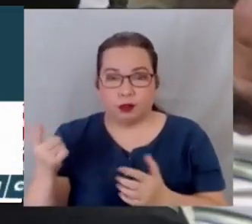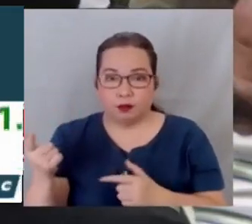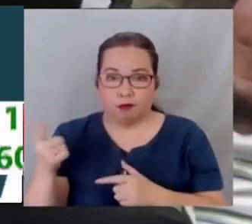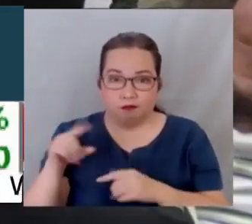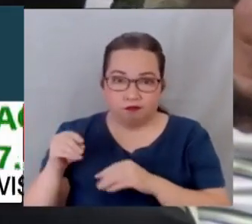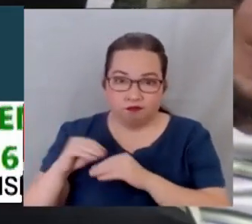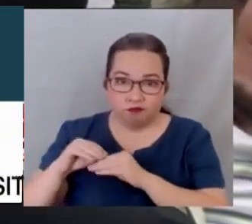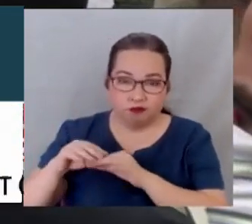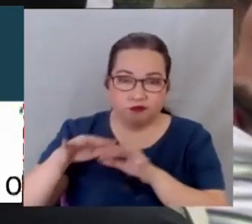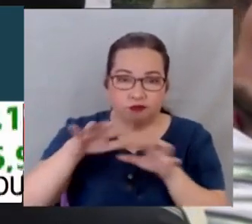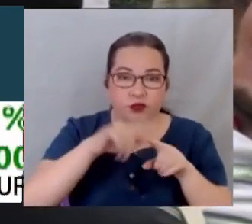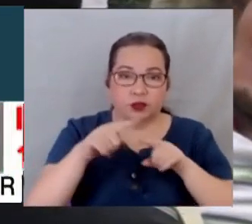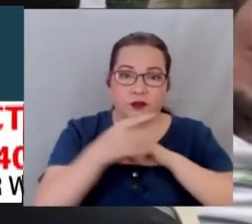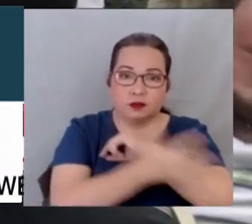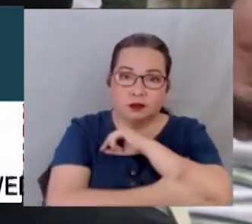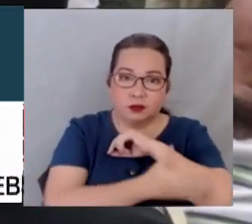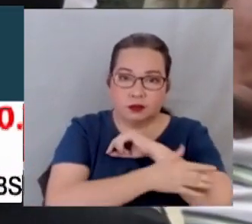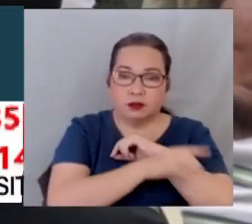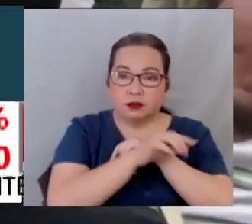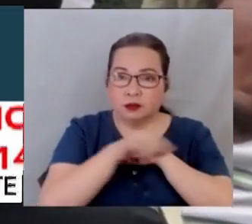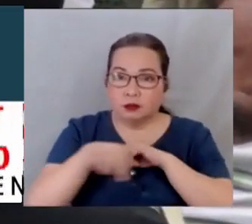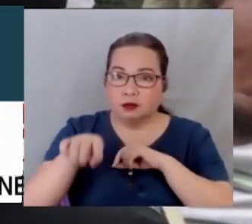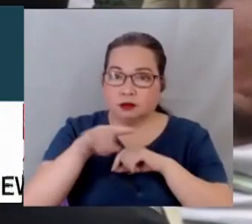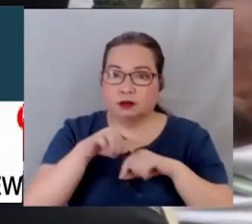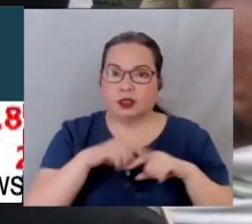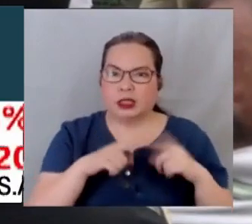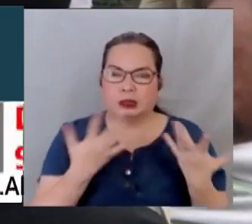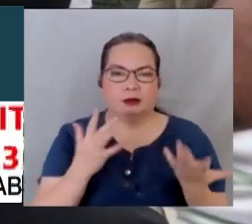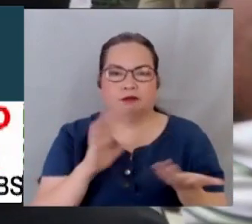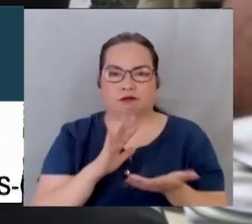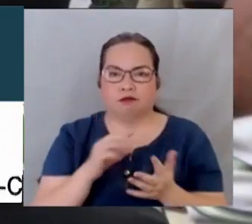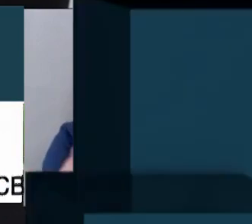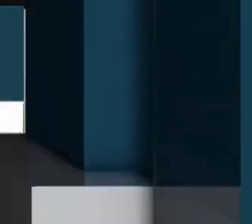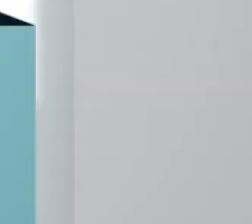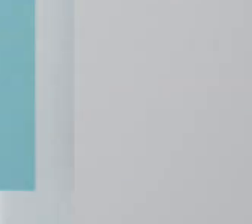many nations have moved to cut or restrict movements from India.